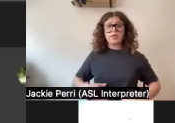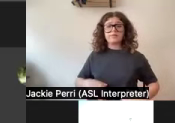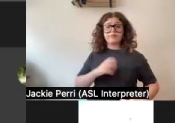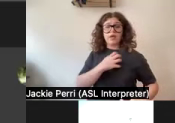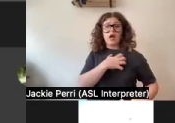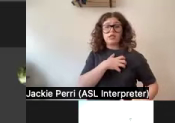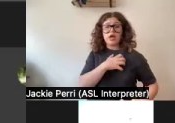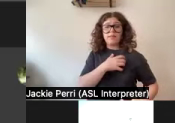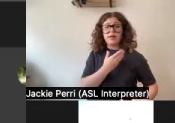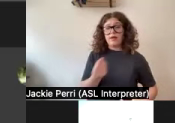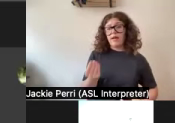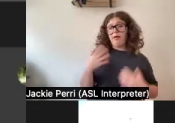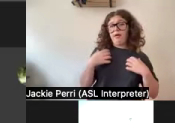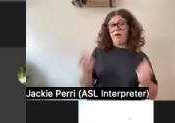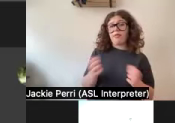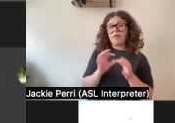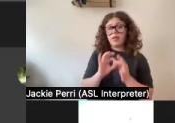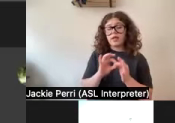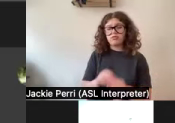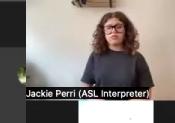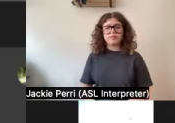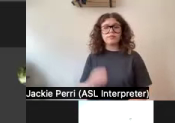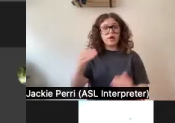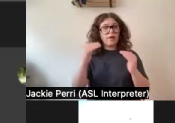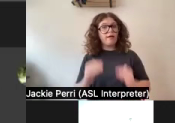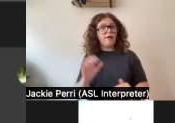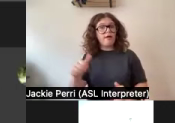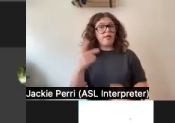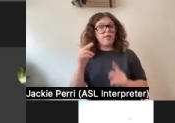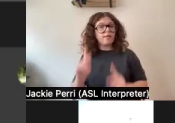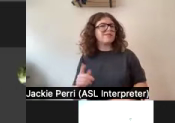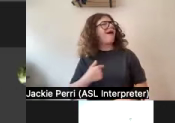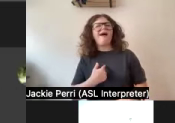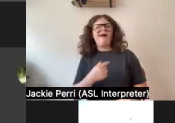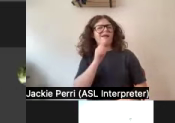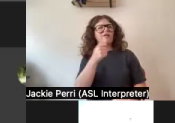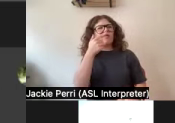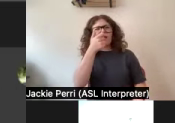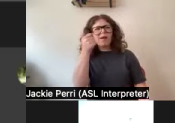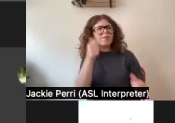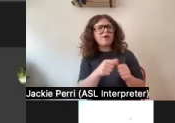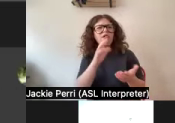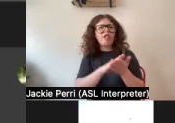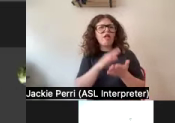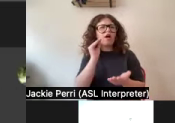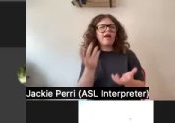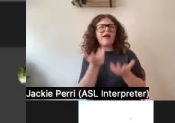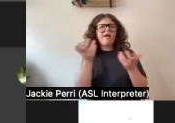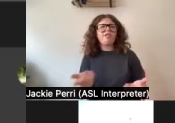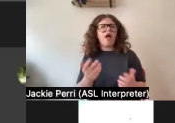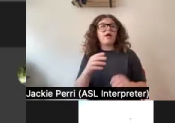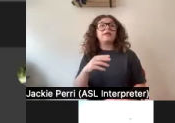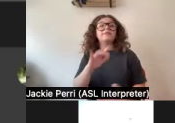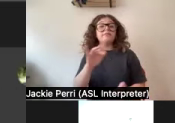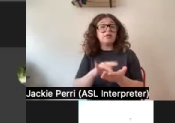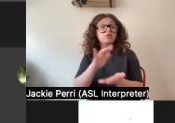remember having learned much in the only sex ed class I had in middle school. I only remember that our